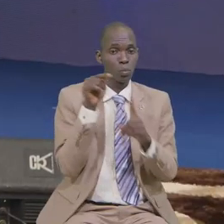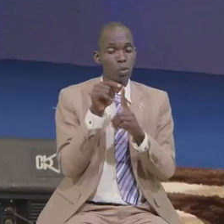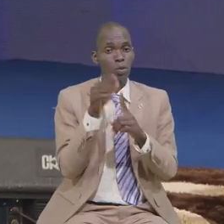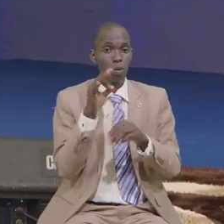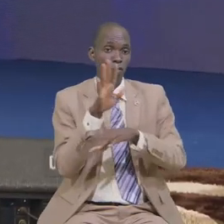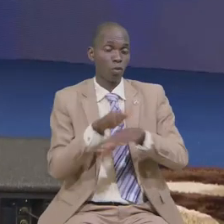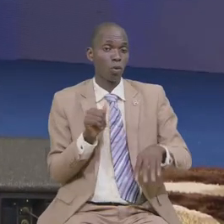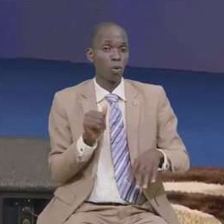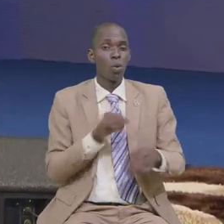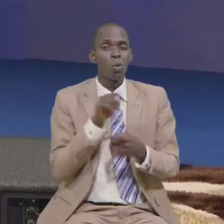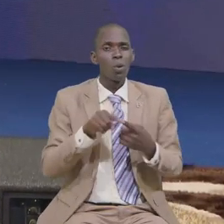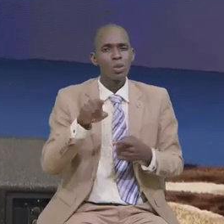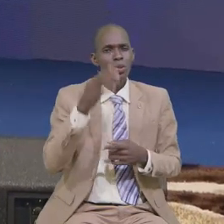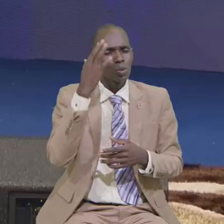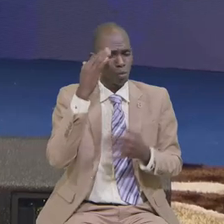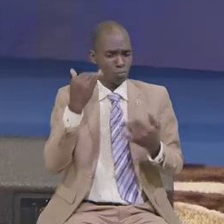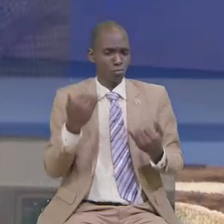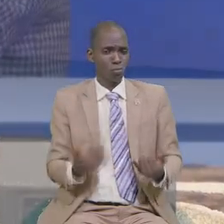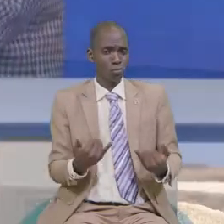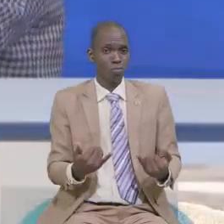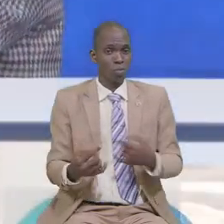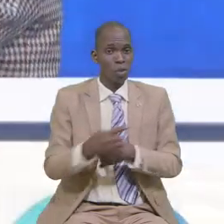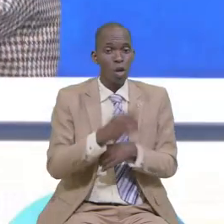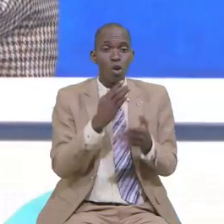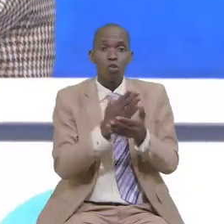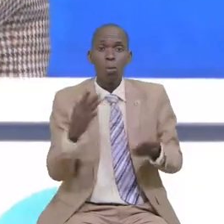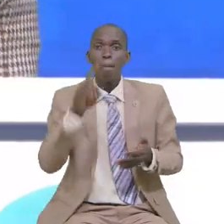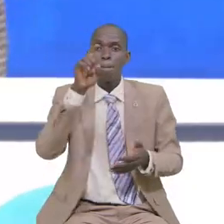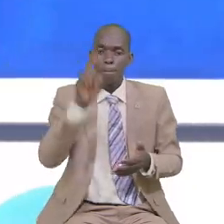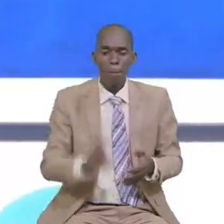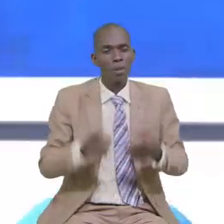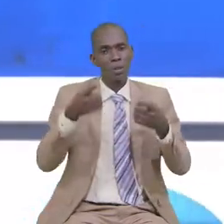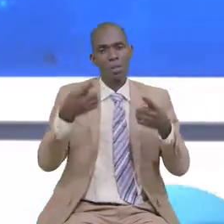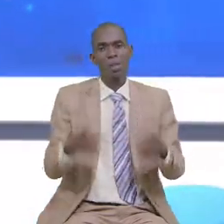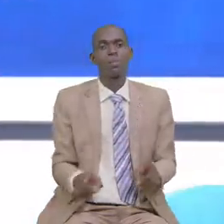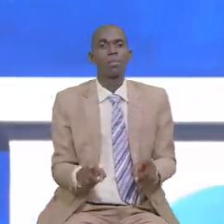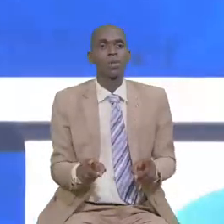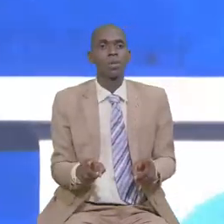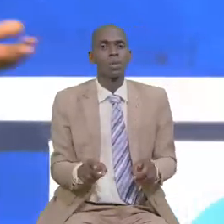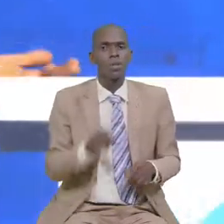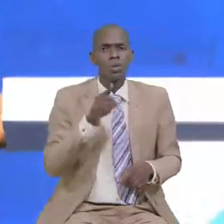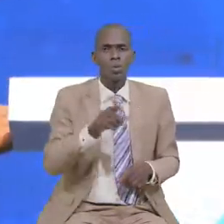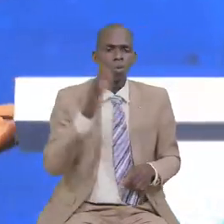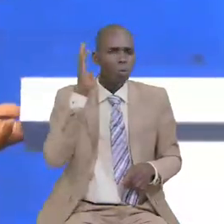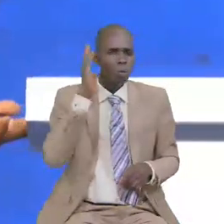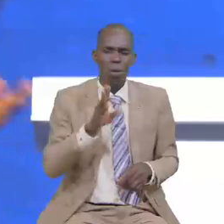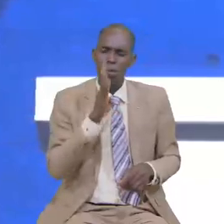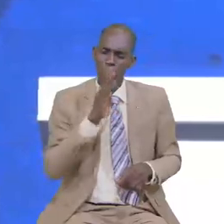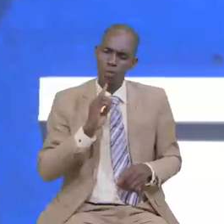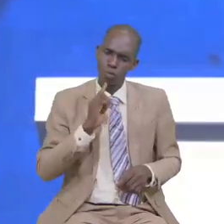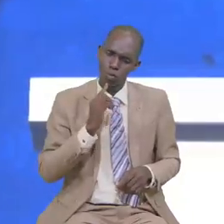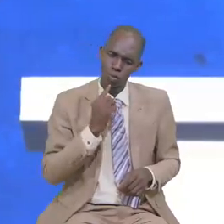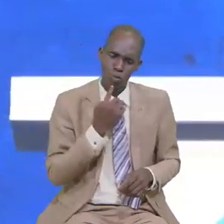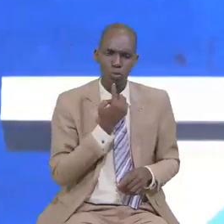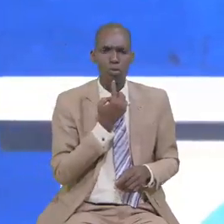when you know today something must happen, you will be honest.